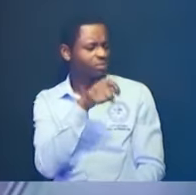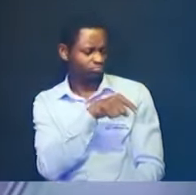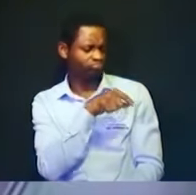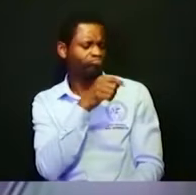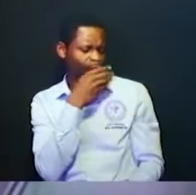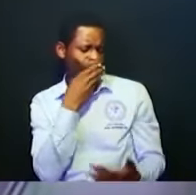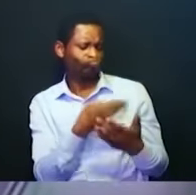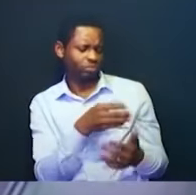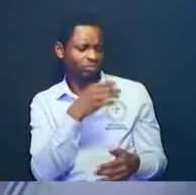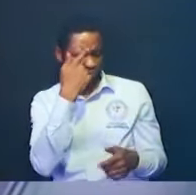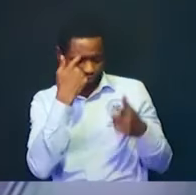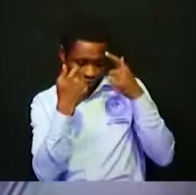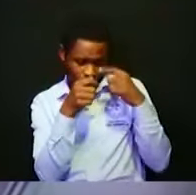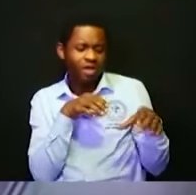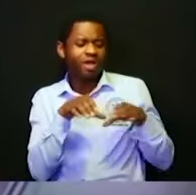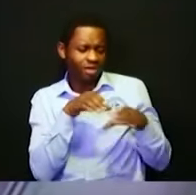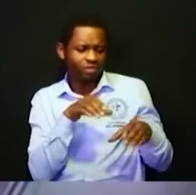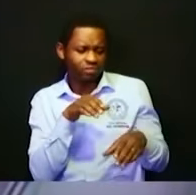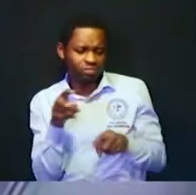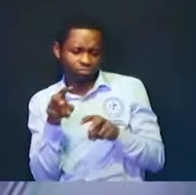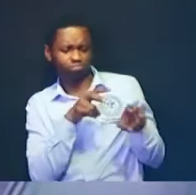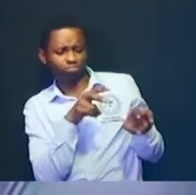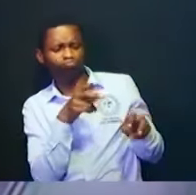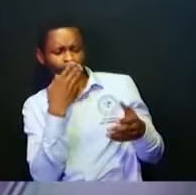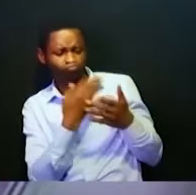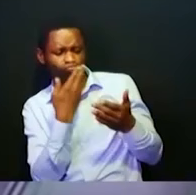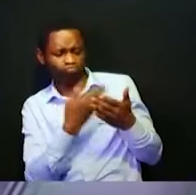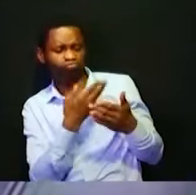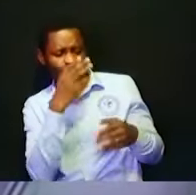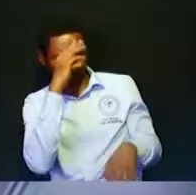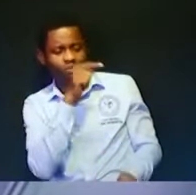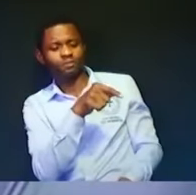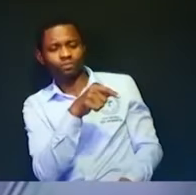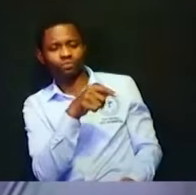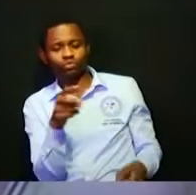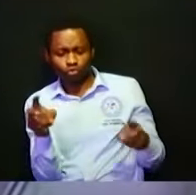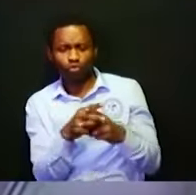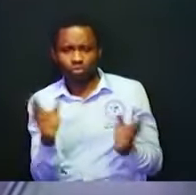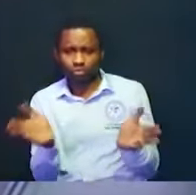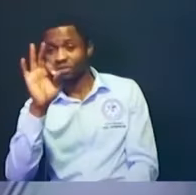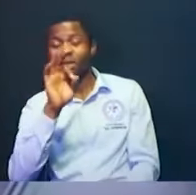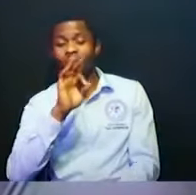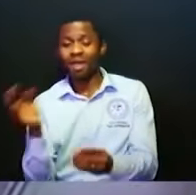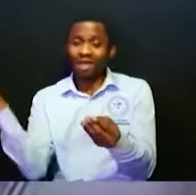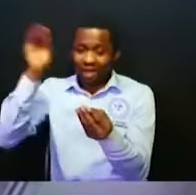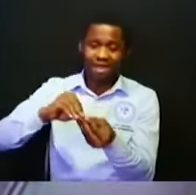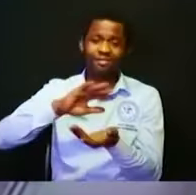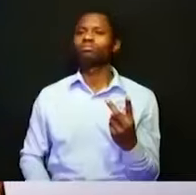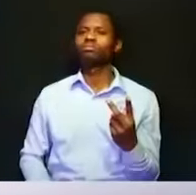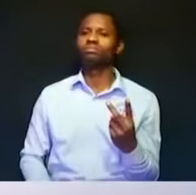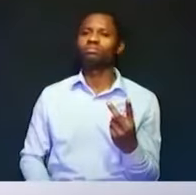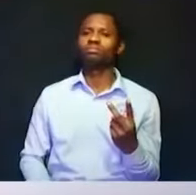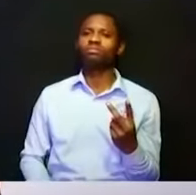year, Senia, Smartful Paul, or Paul, Marco, Nanso, Barnaba, Efa, no Bayana, who bet me, I can say Barnaba, or Yinipa